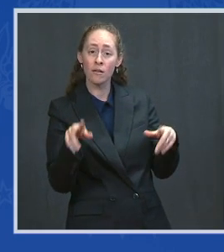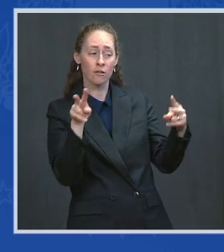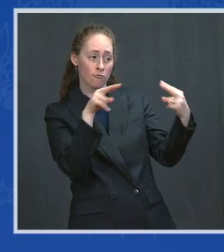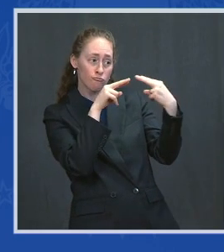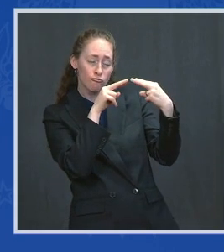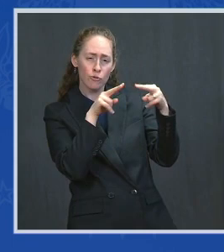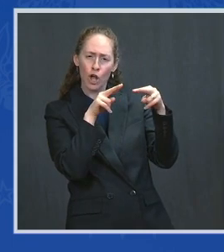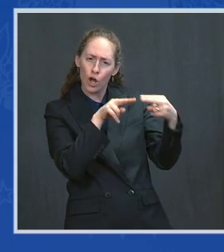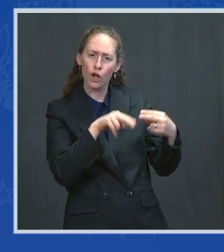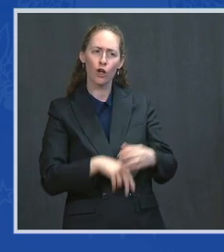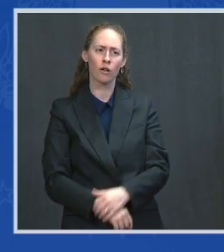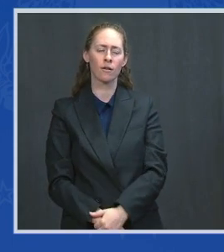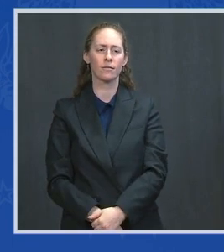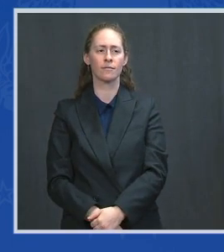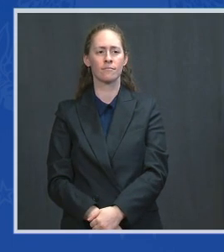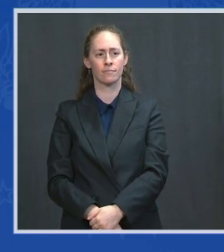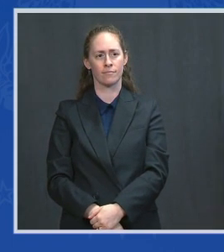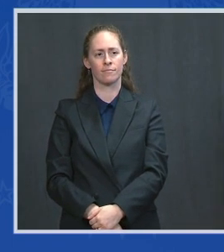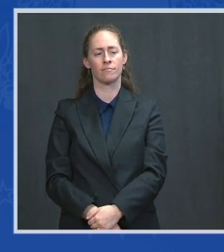Every one of us are lessened.